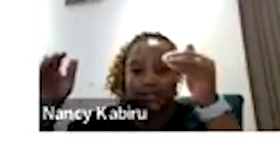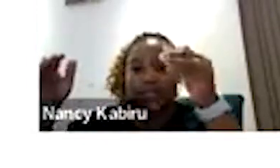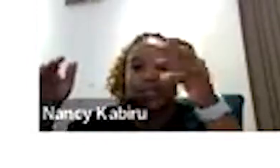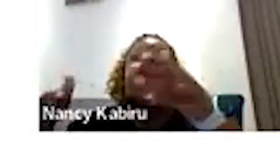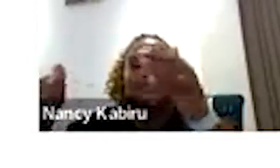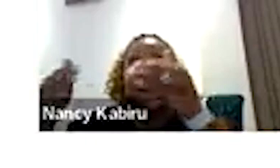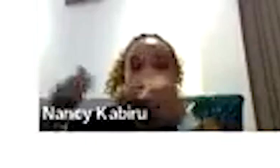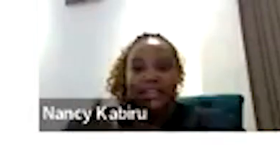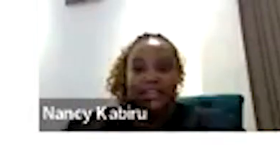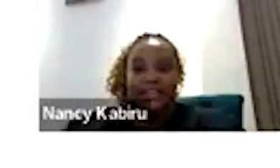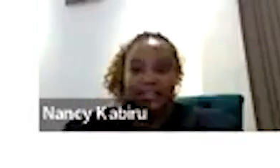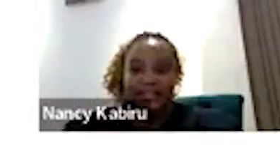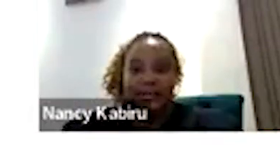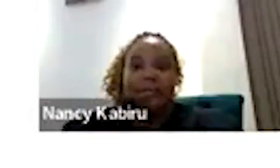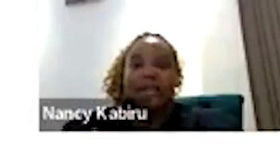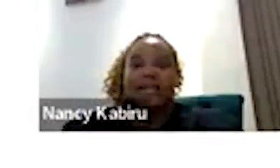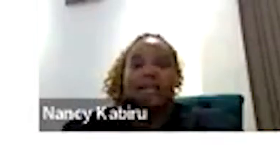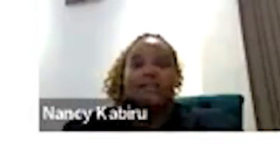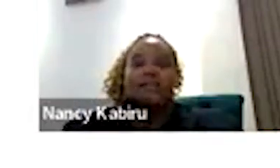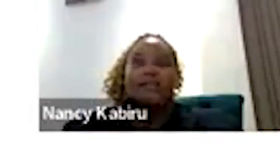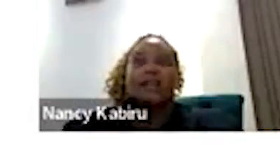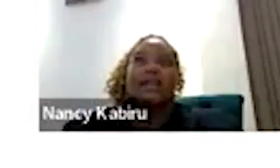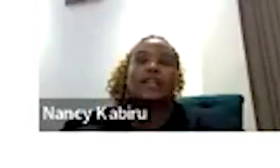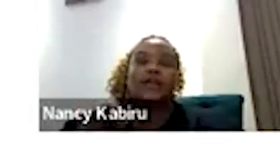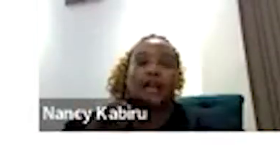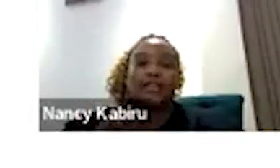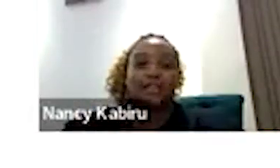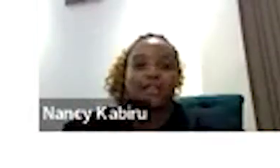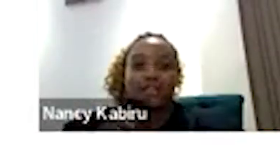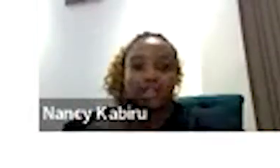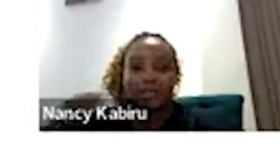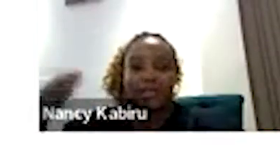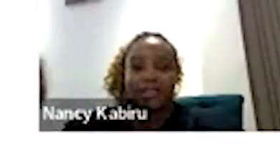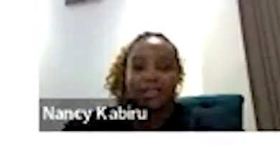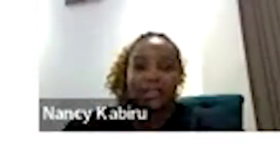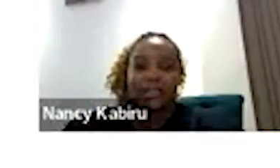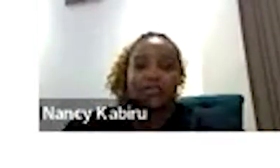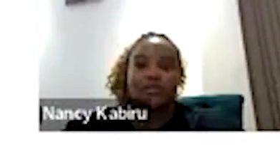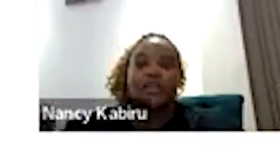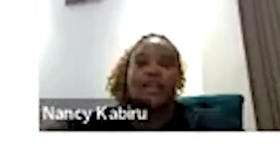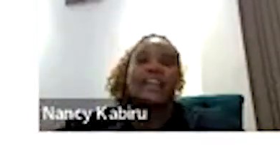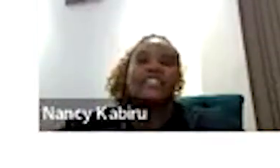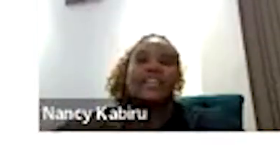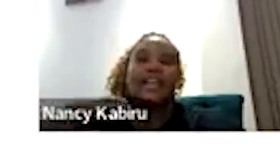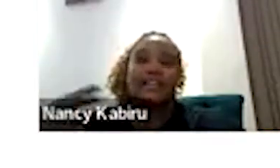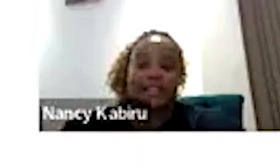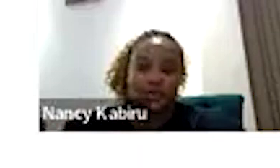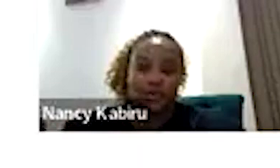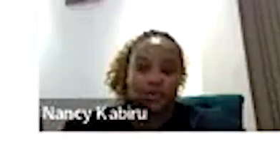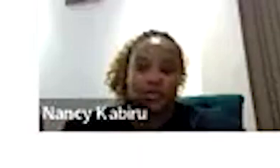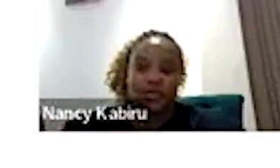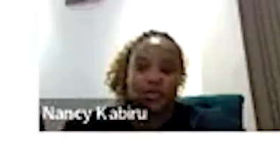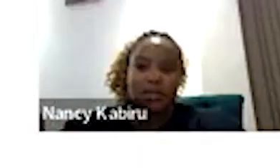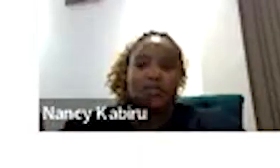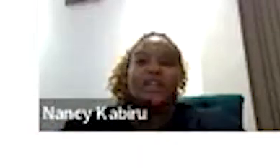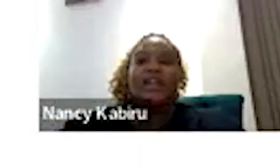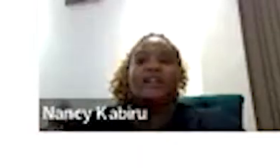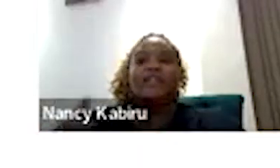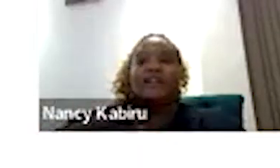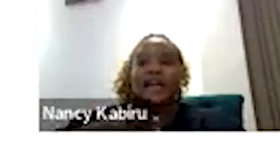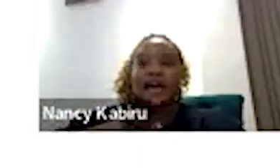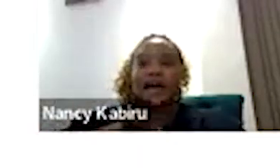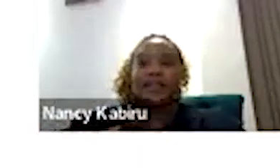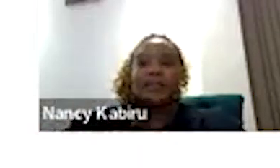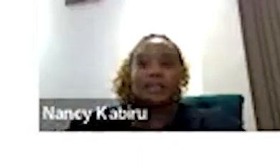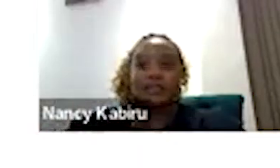regulated. Okay, they serve a need. But if, like now that she keeps getting the tattoos, does she like the tattoos? Do